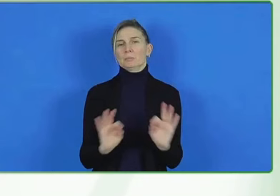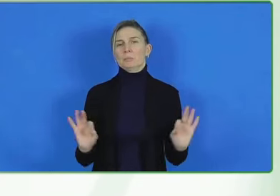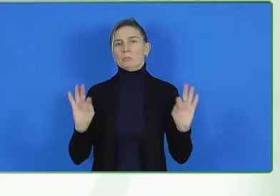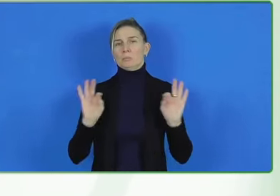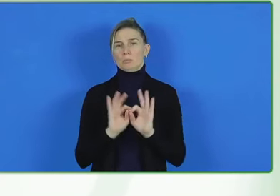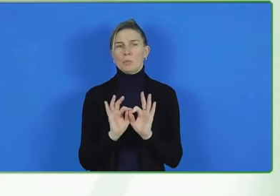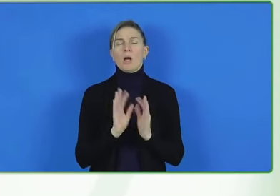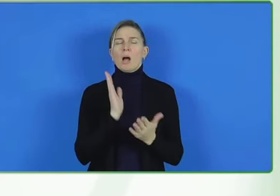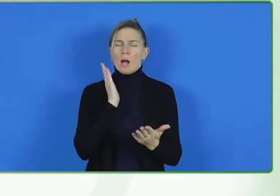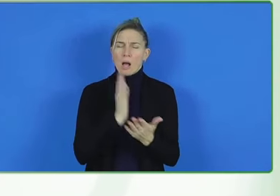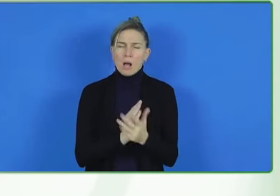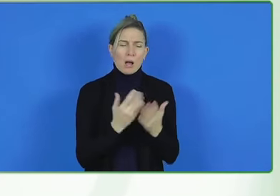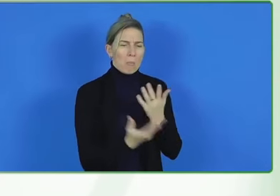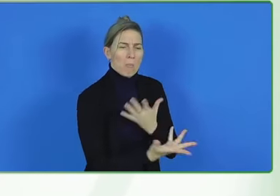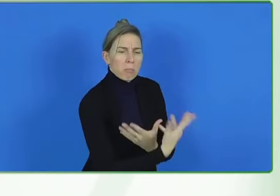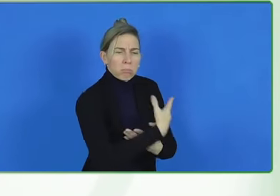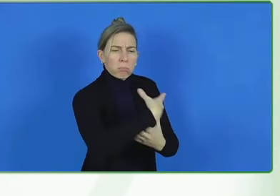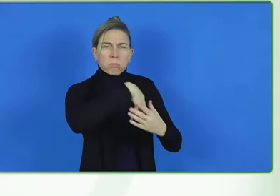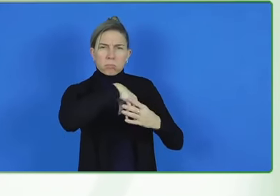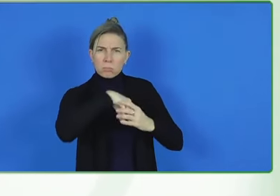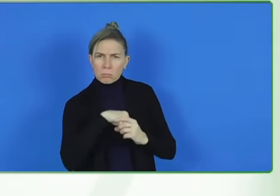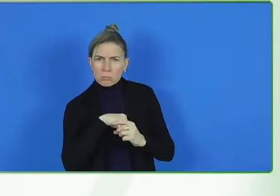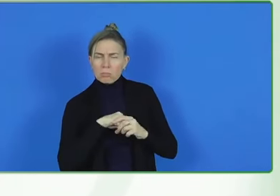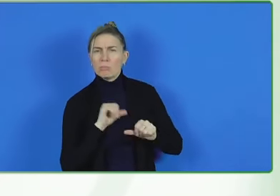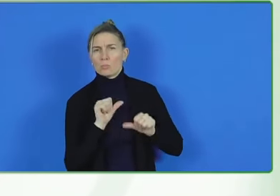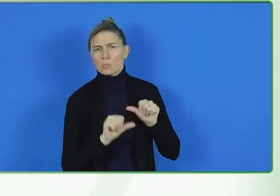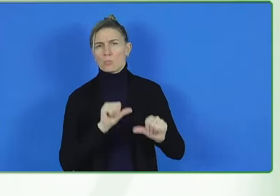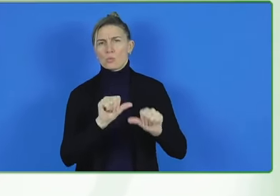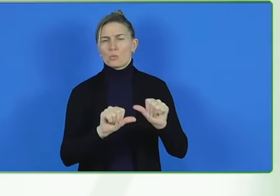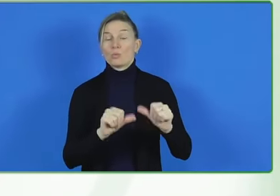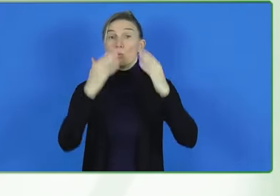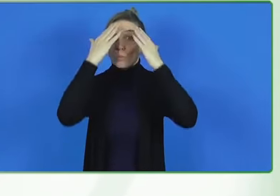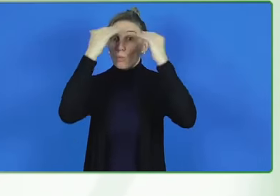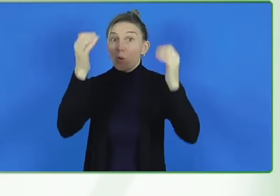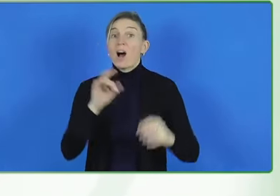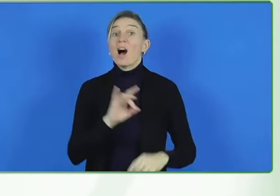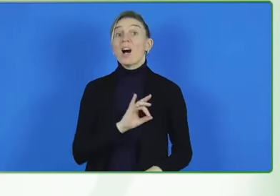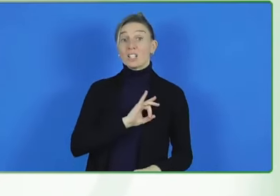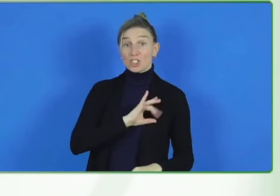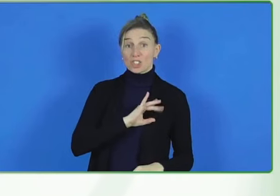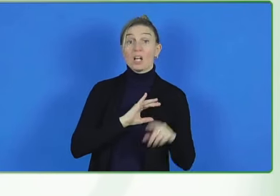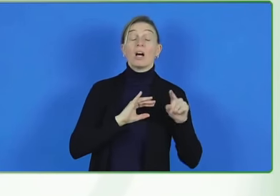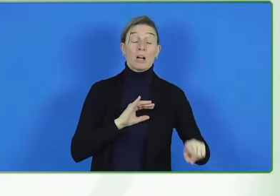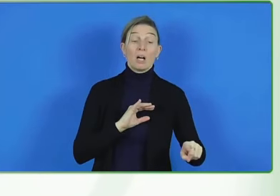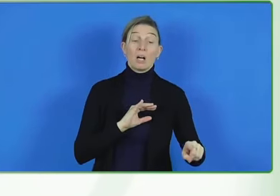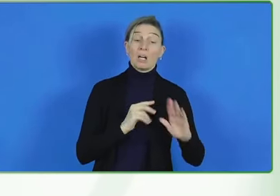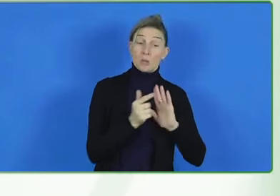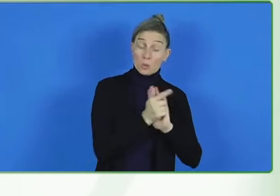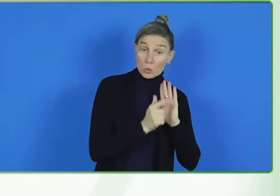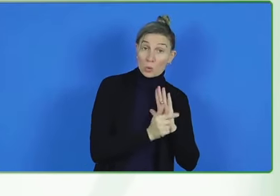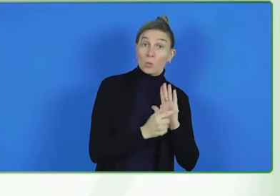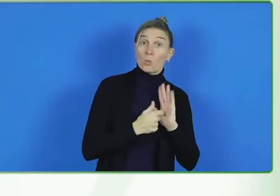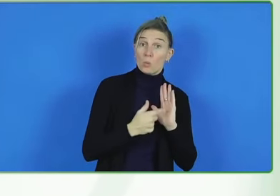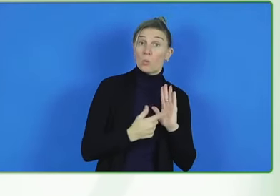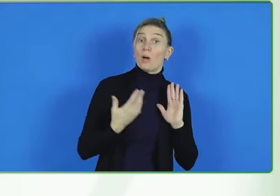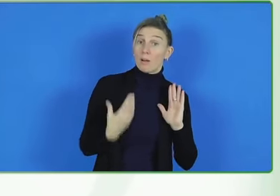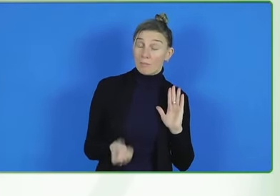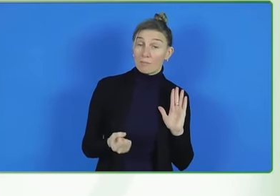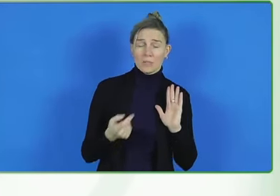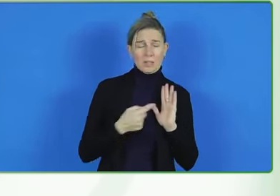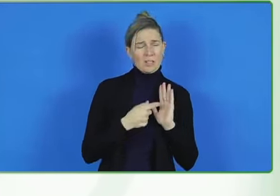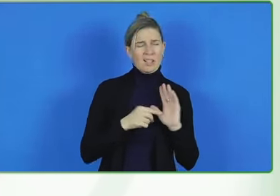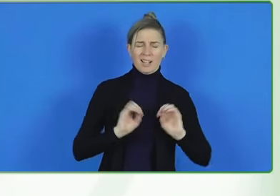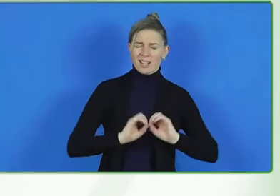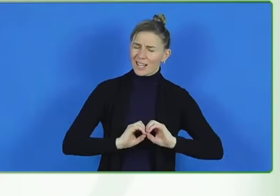participatory process, because in Chile, there is a law what said, it's very clear that